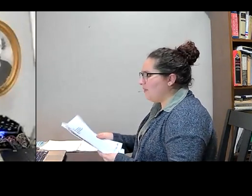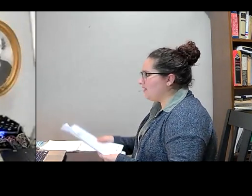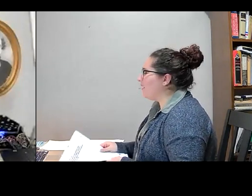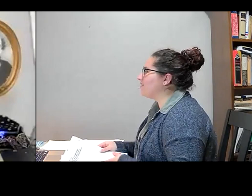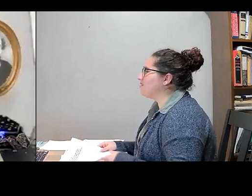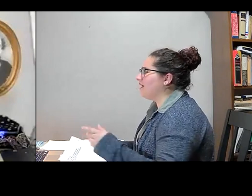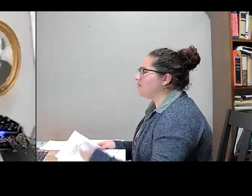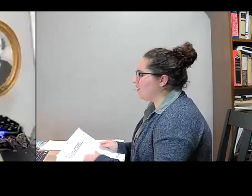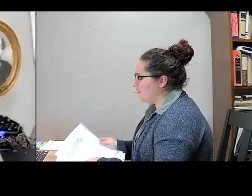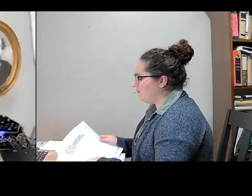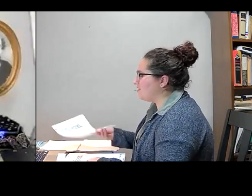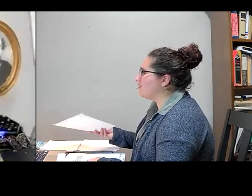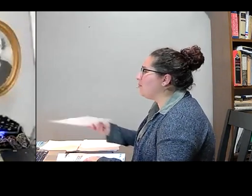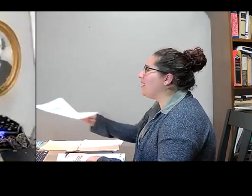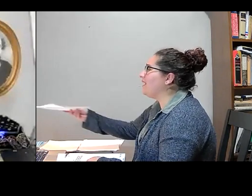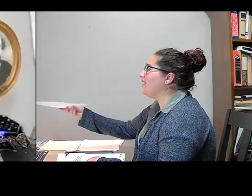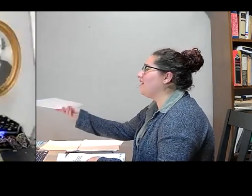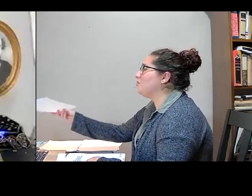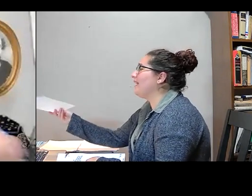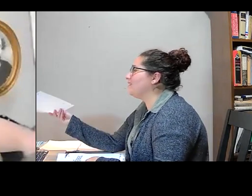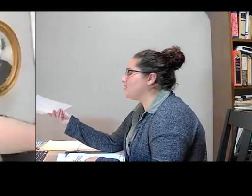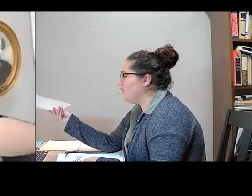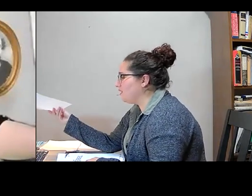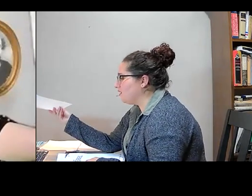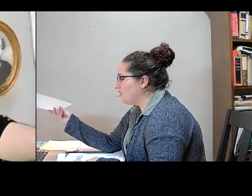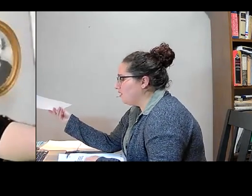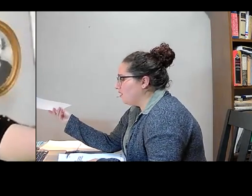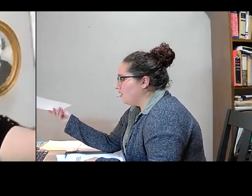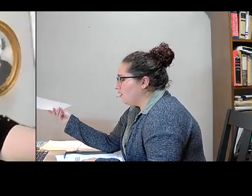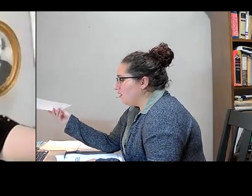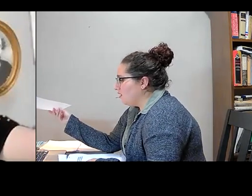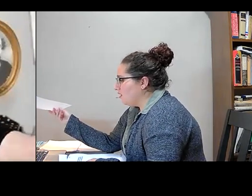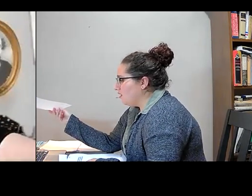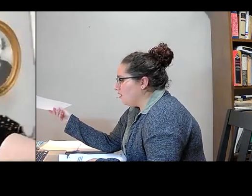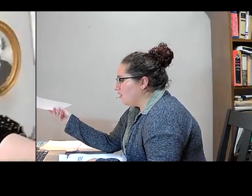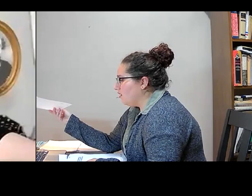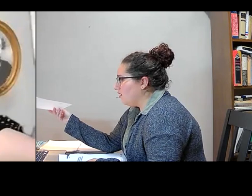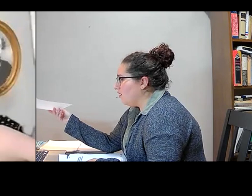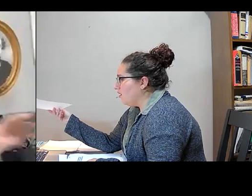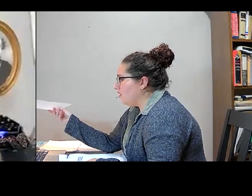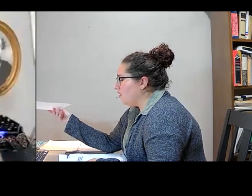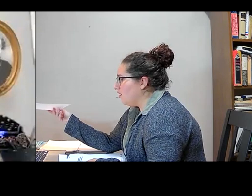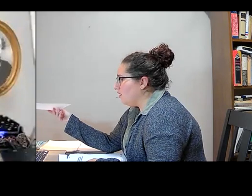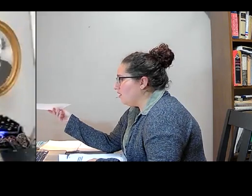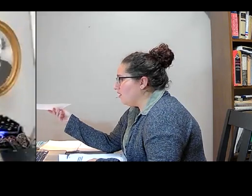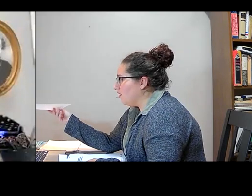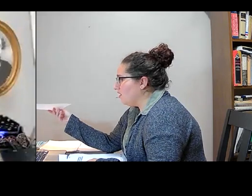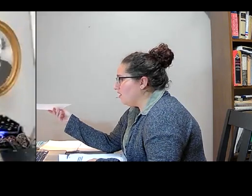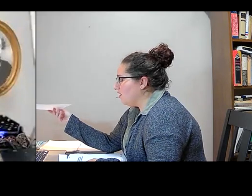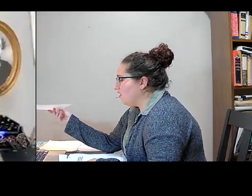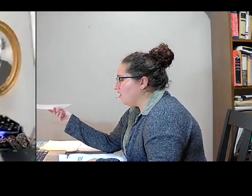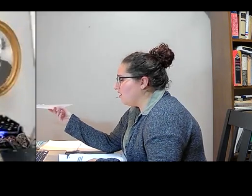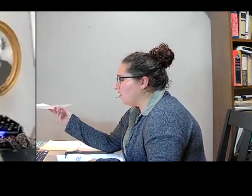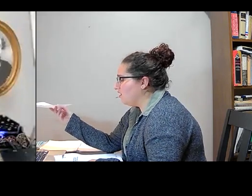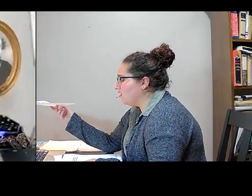I bet the banks don't have to pay late fees. Brianne, I thought you paid this one. Well, I did. I guess the check didn't